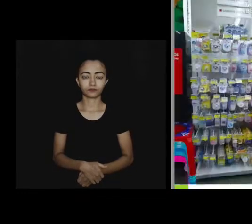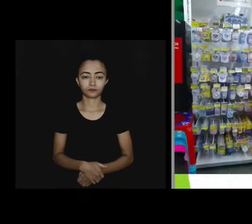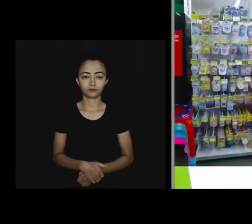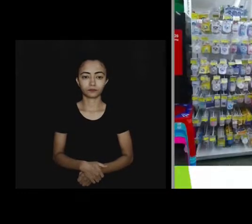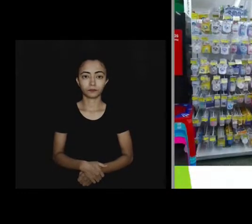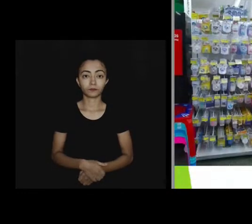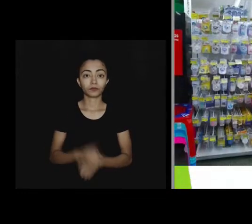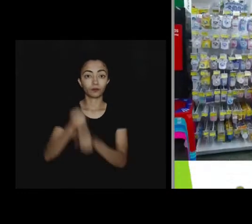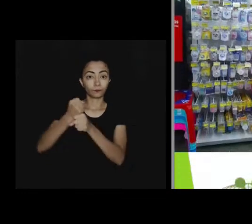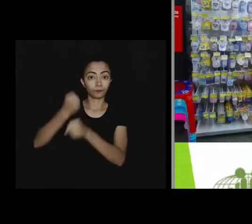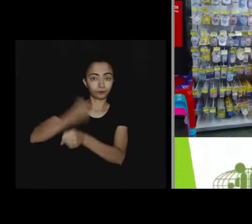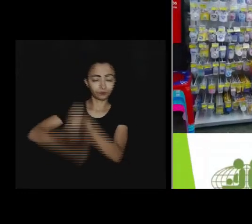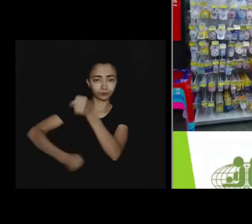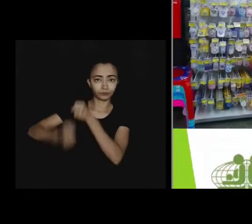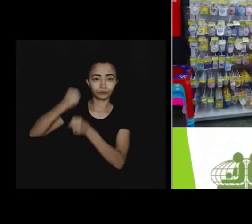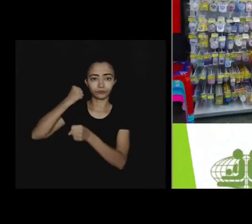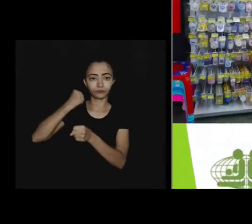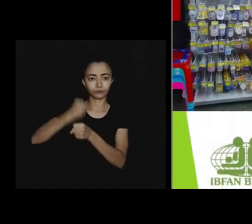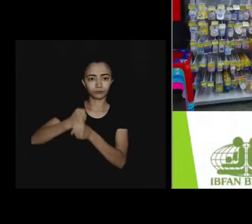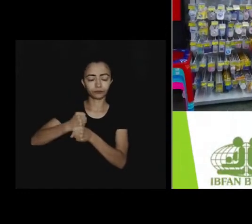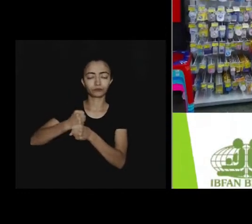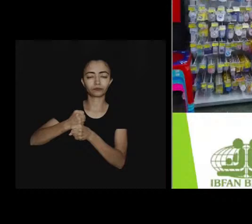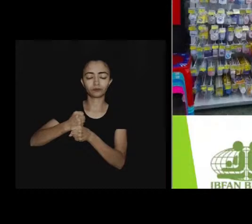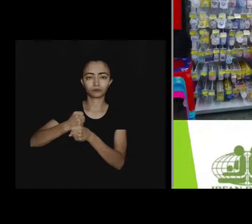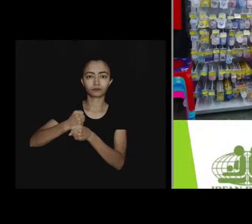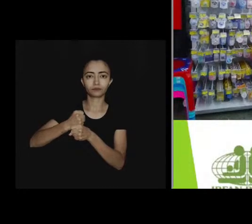Last year,